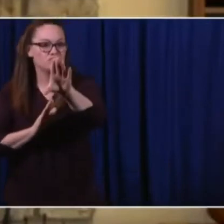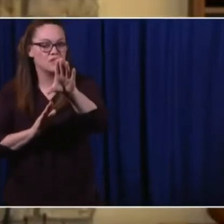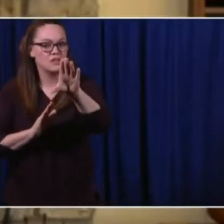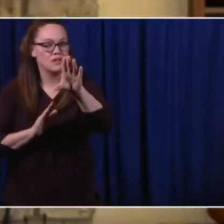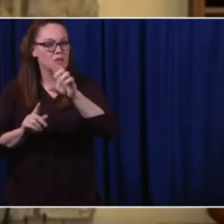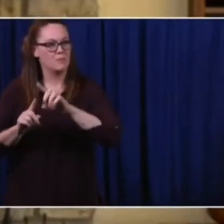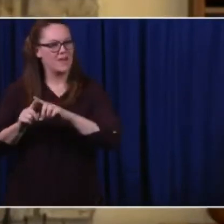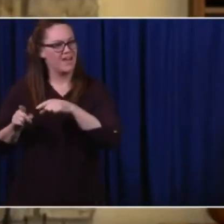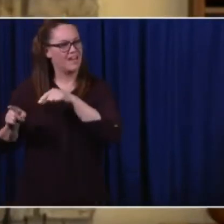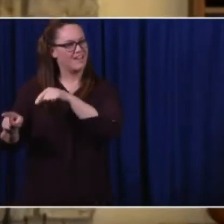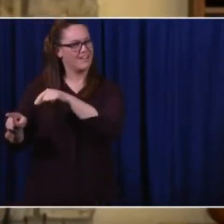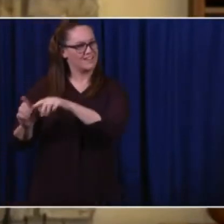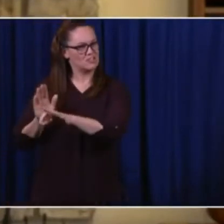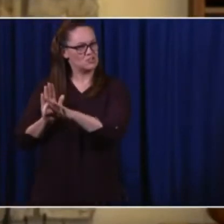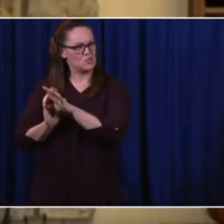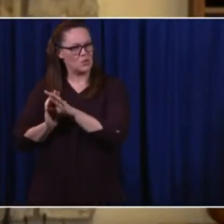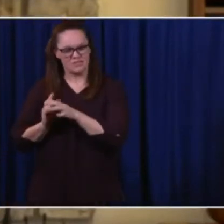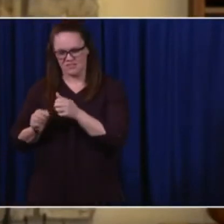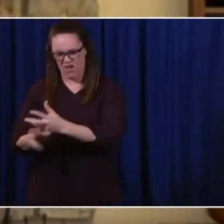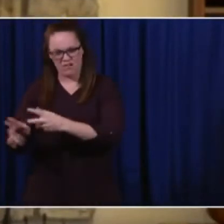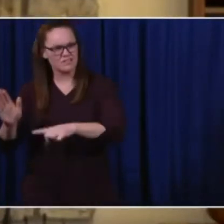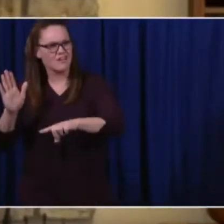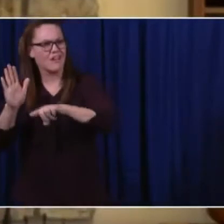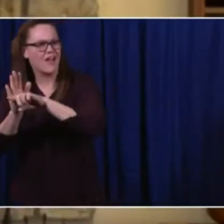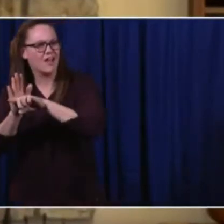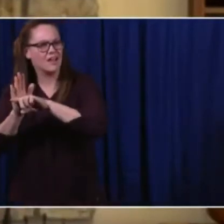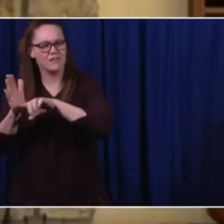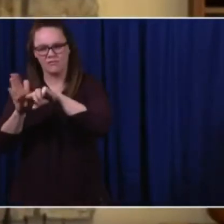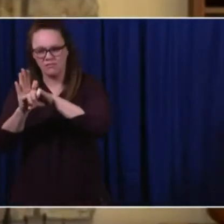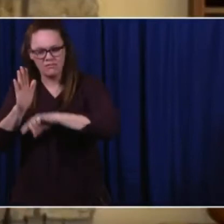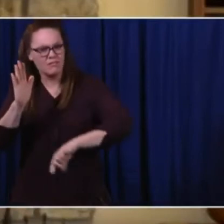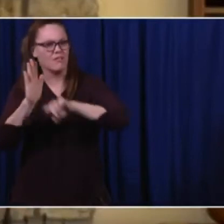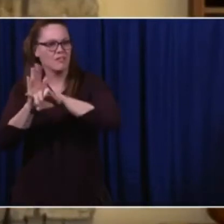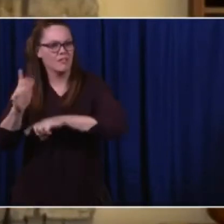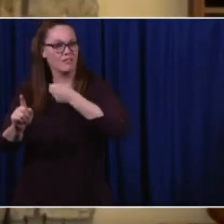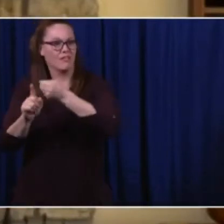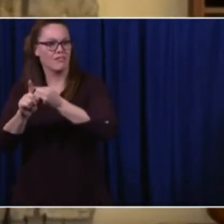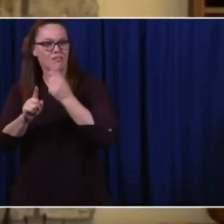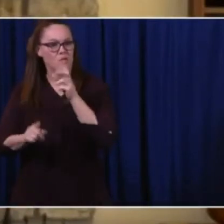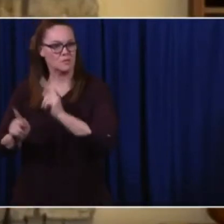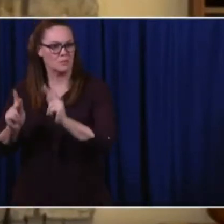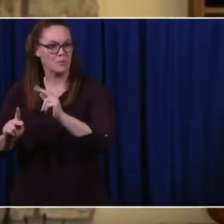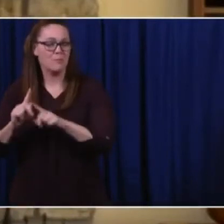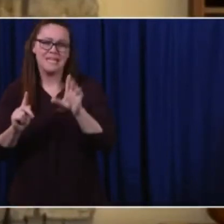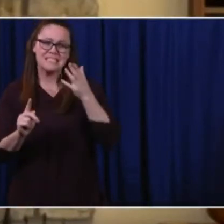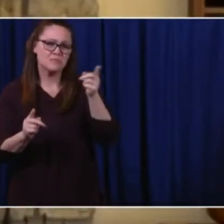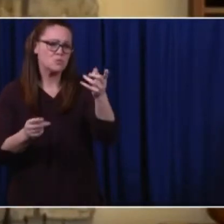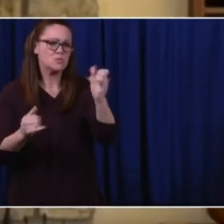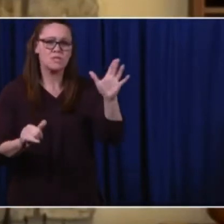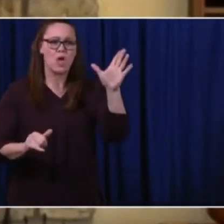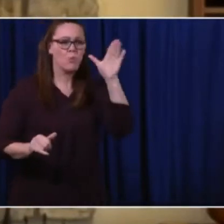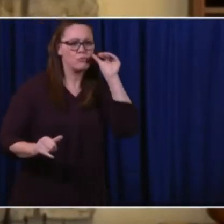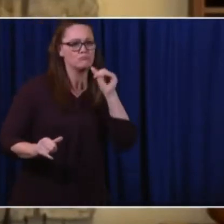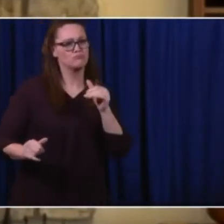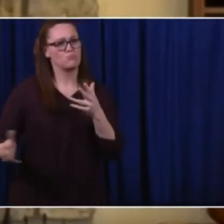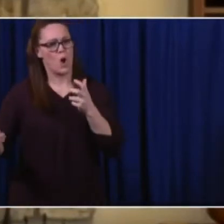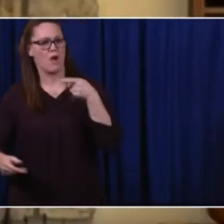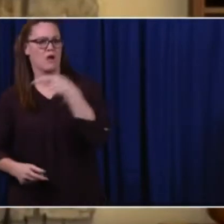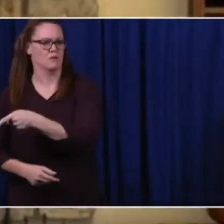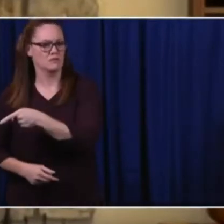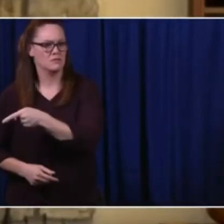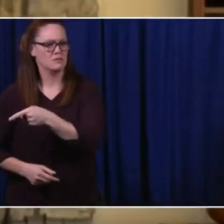that are hurting many people. But it also appears that you're not willing to come off the dime and consider different directions. So my question is,